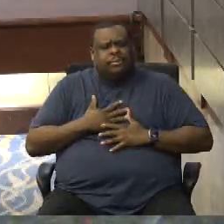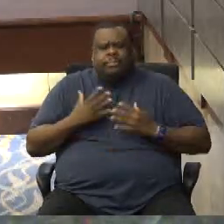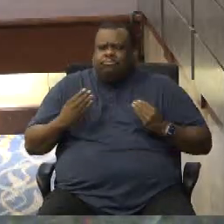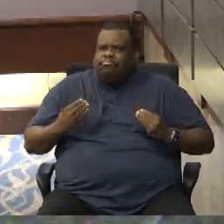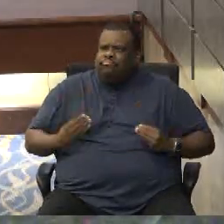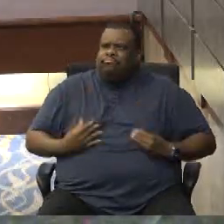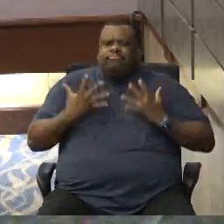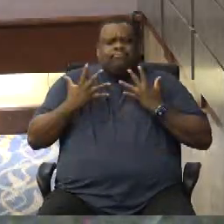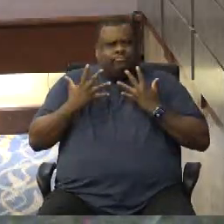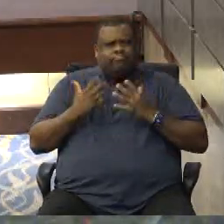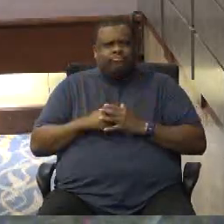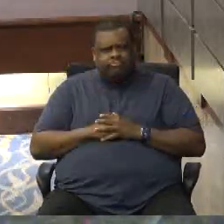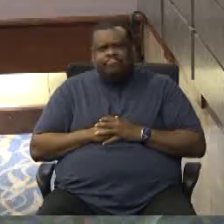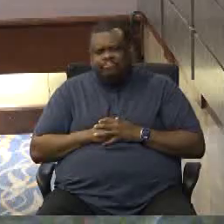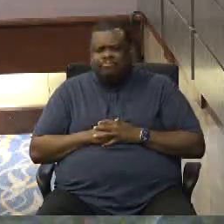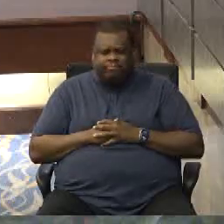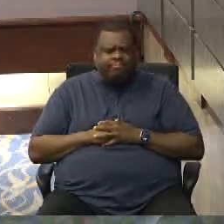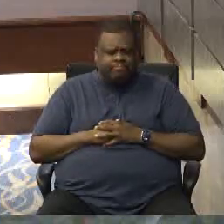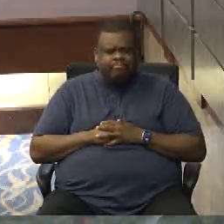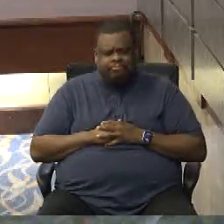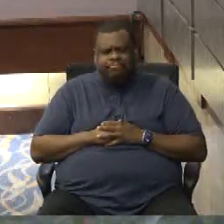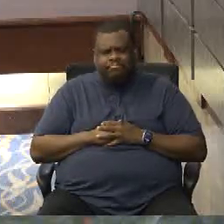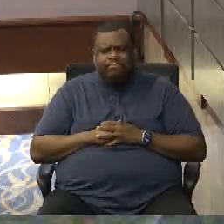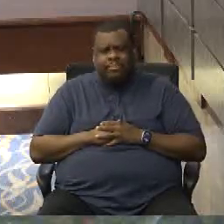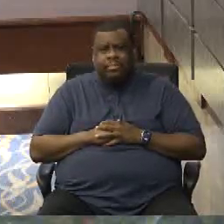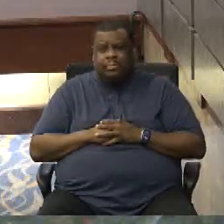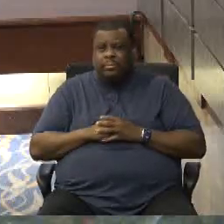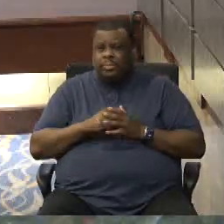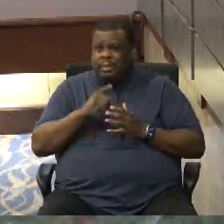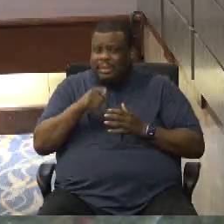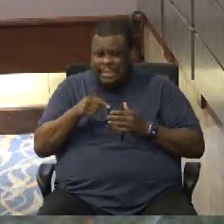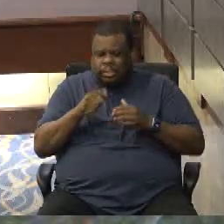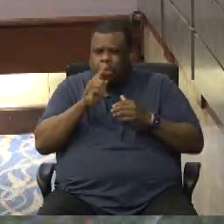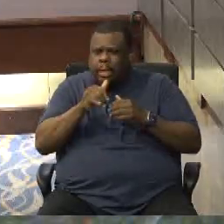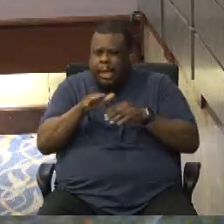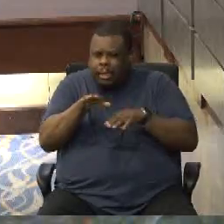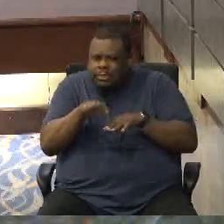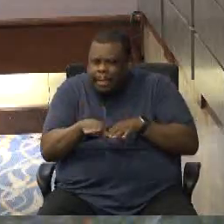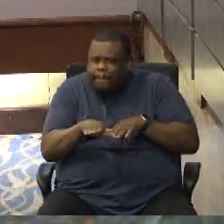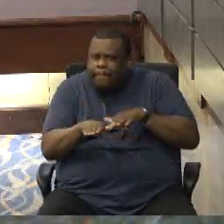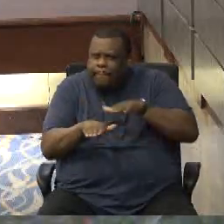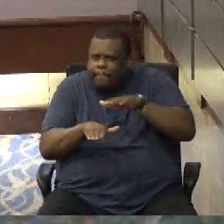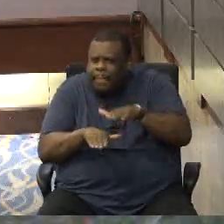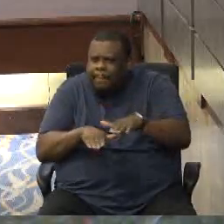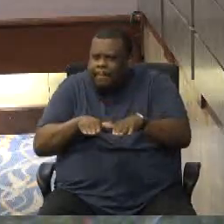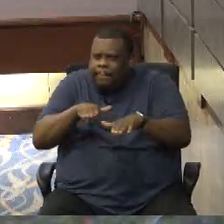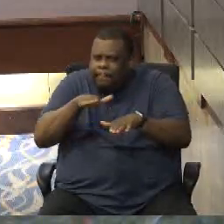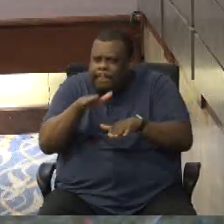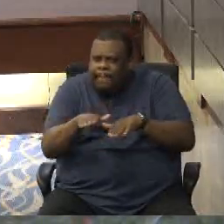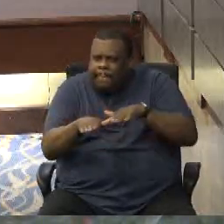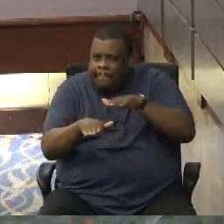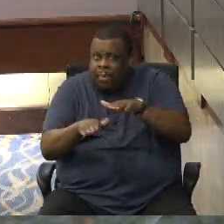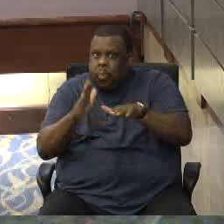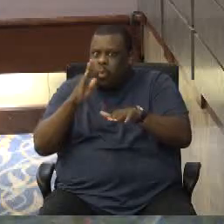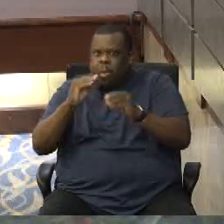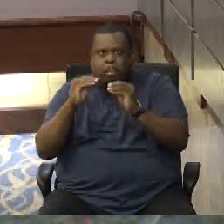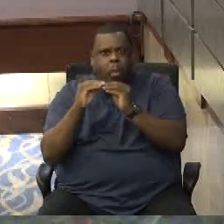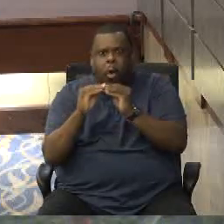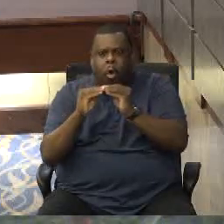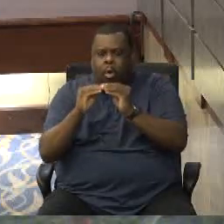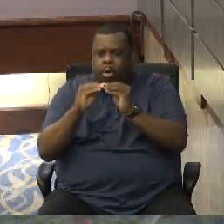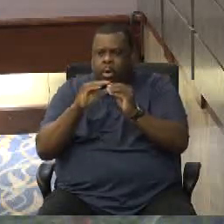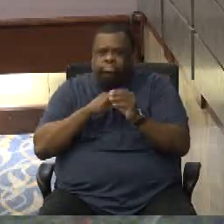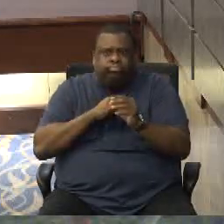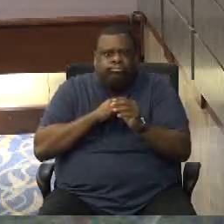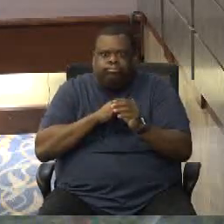them at that day, this is a small step, but it will be a giant step in the future. So we